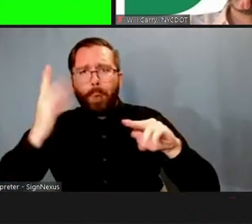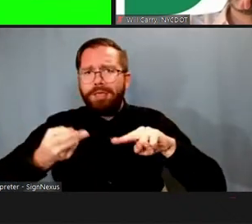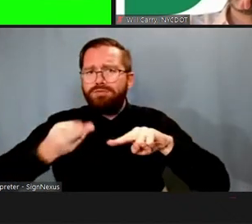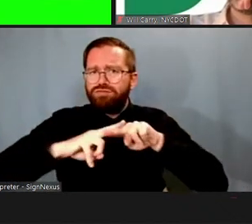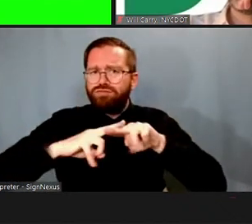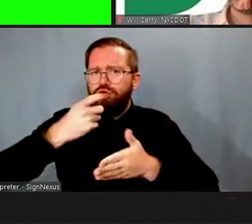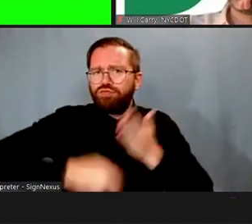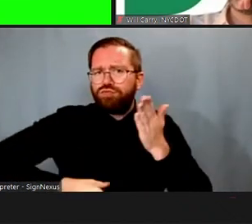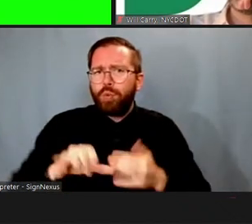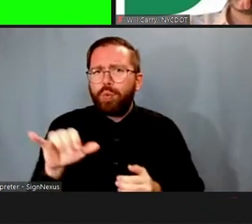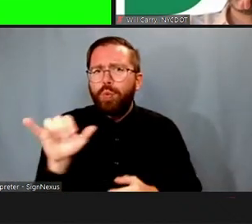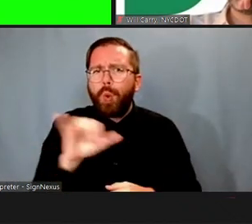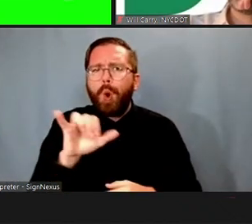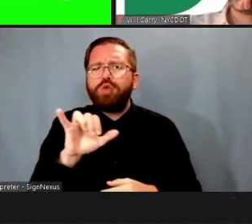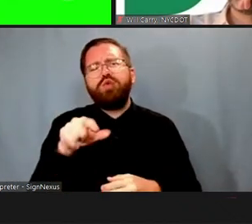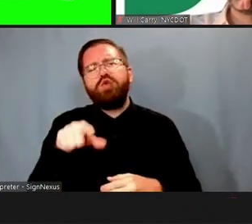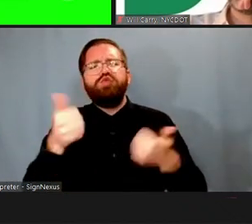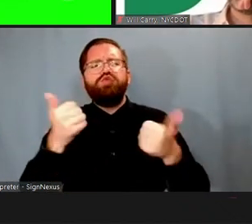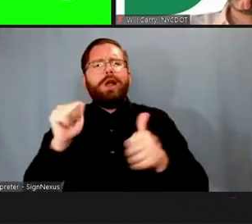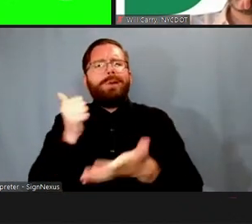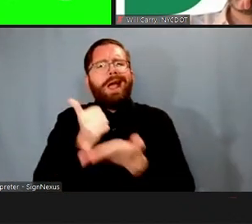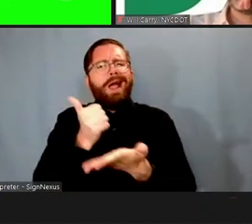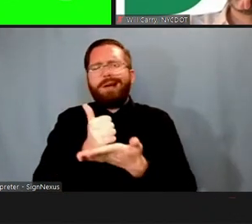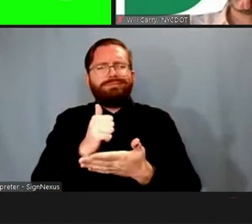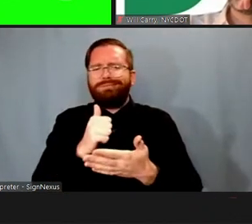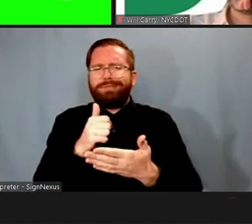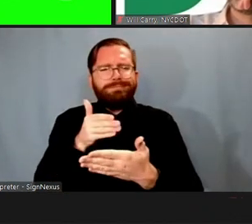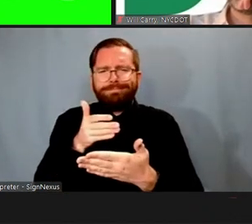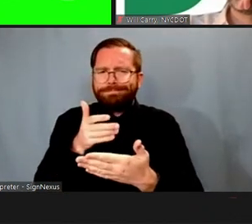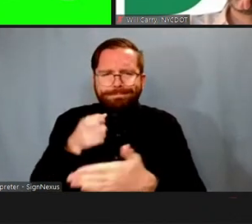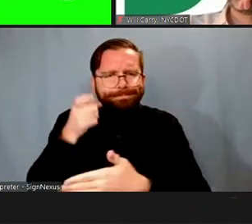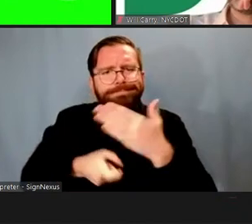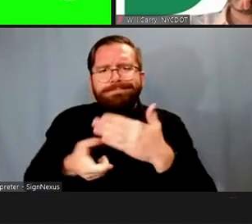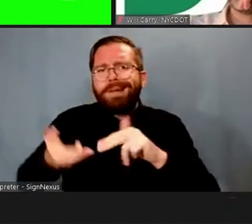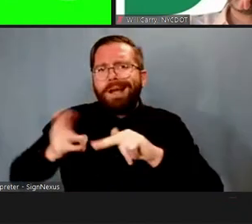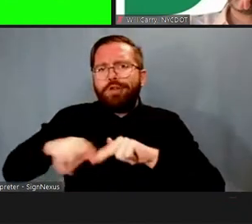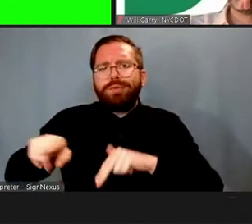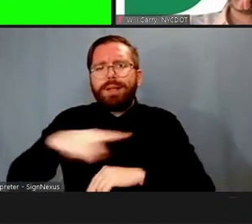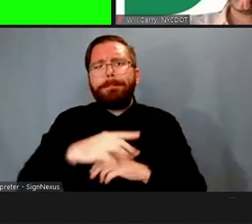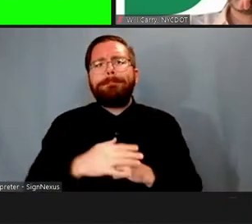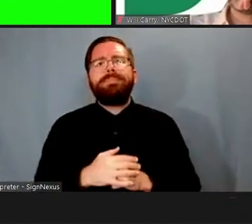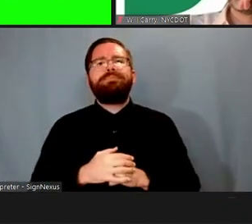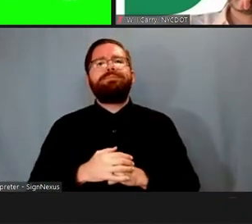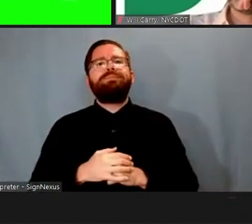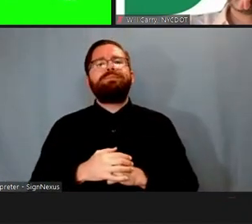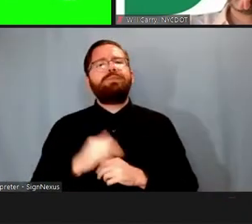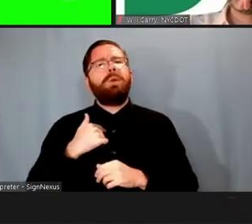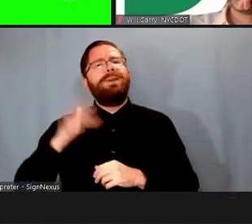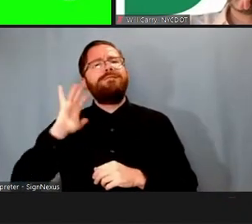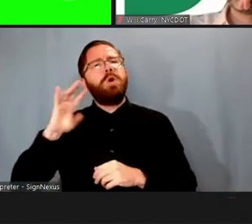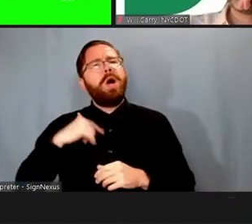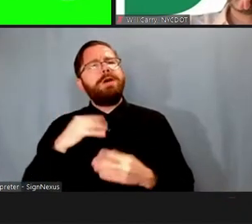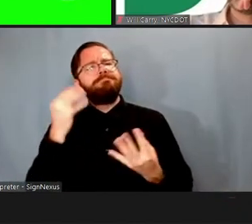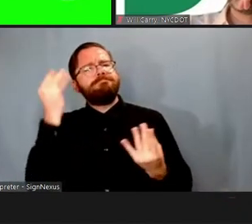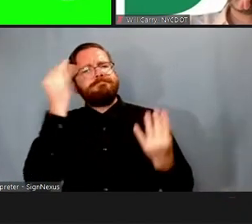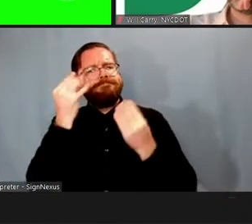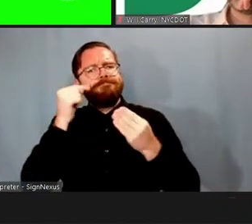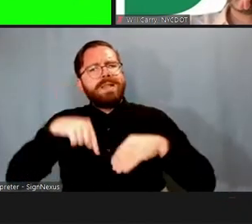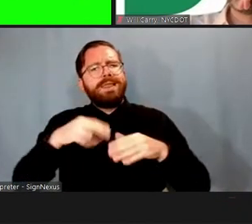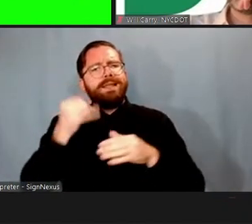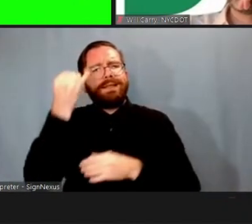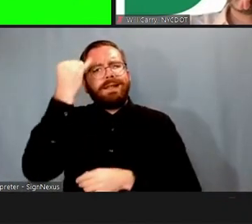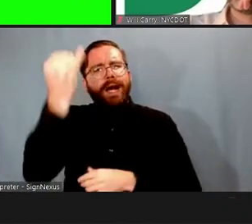help a few of the questions that i myself ask when i review this idea is why do we not